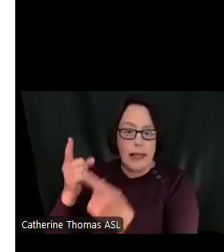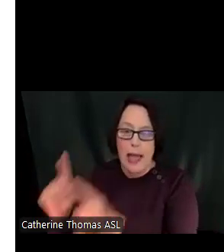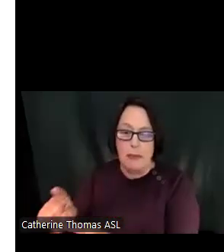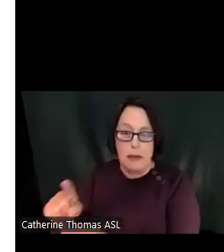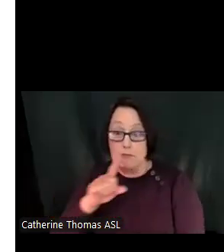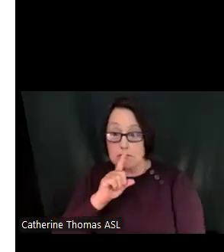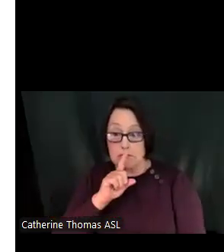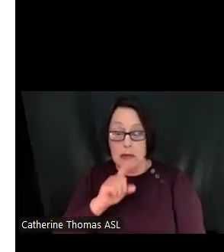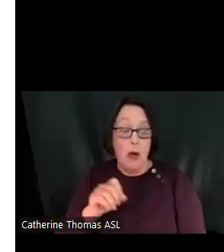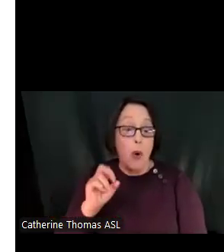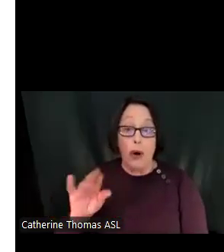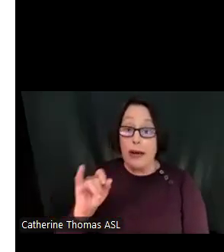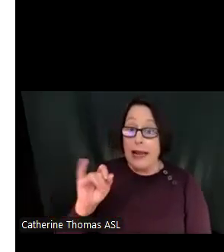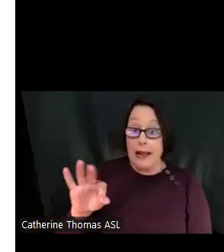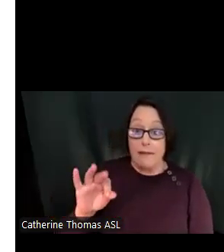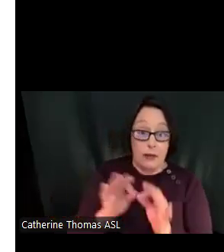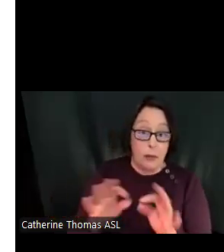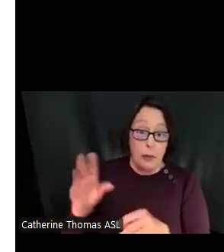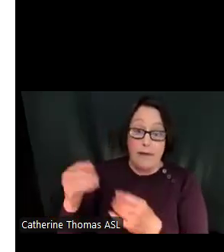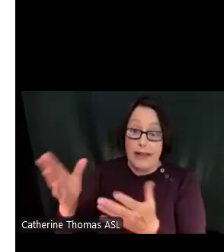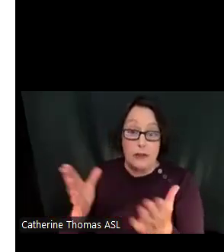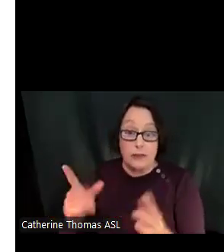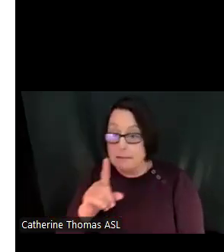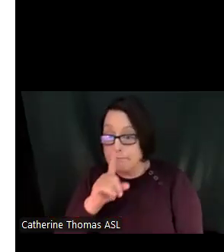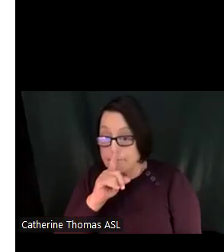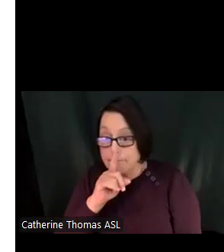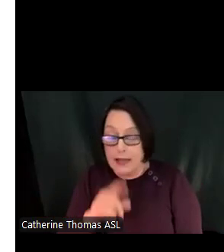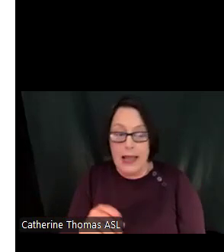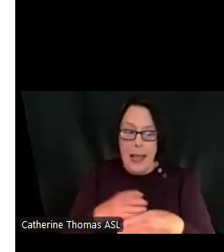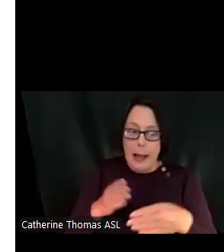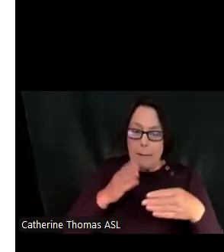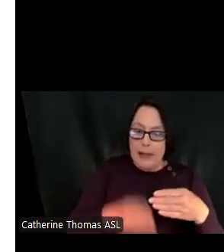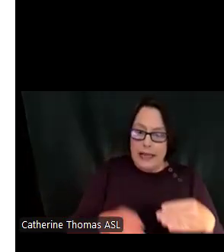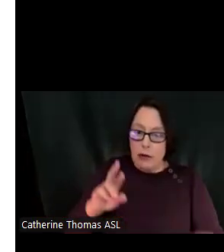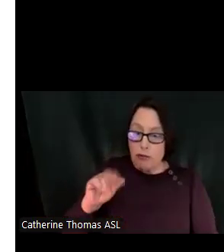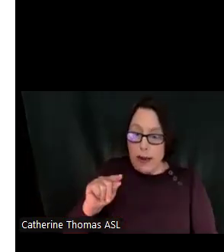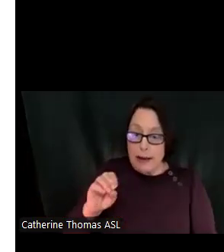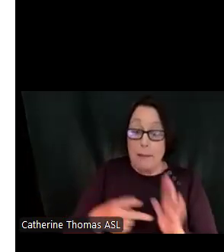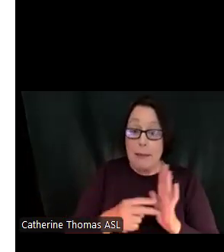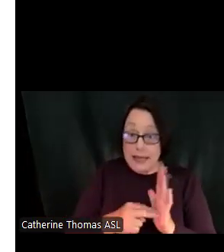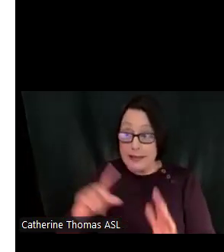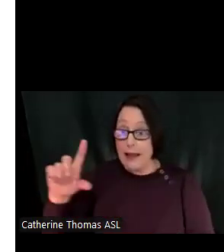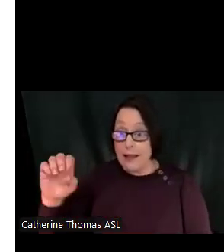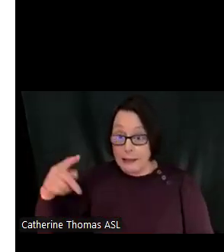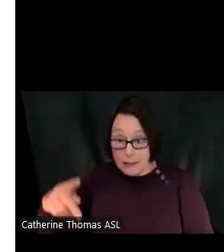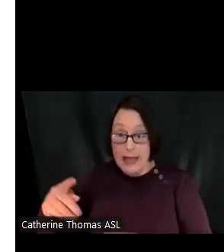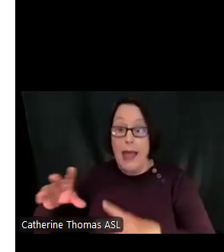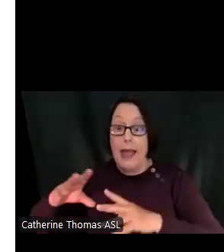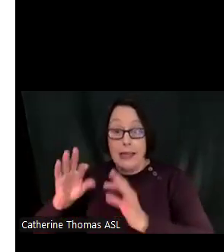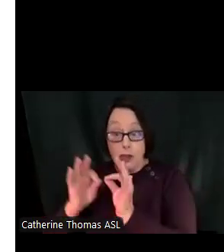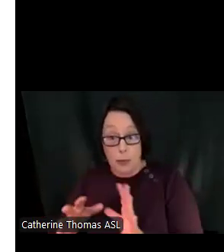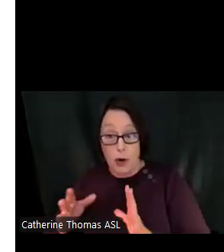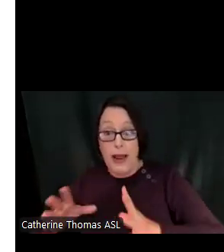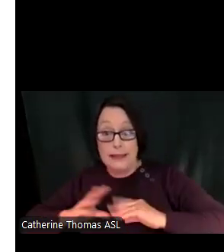LAP provided a service. The completed rate is measuring whether an LAP accepted an appointment and that